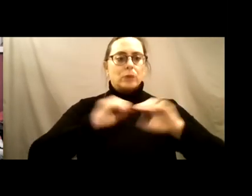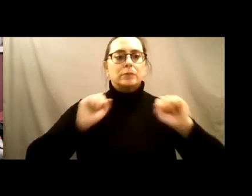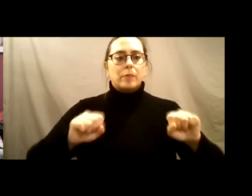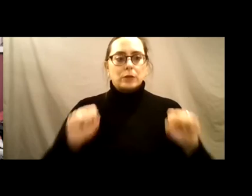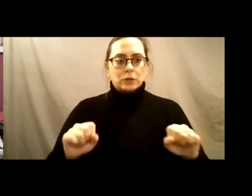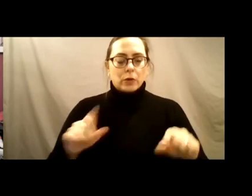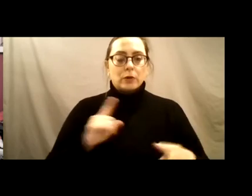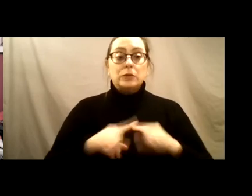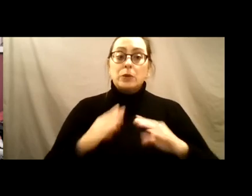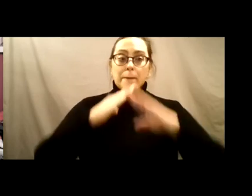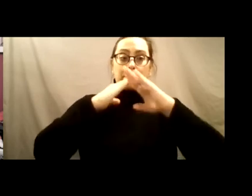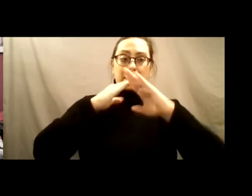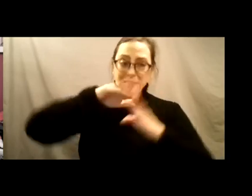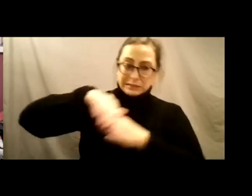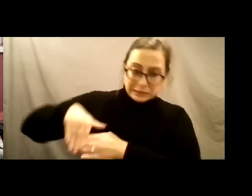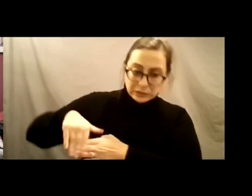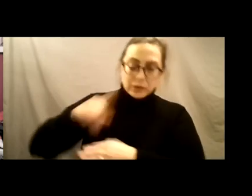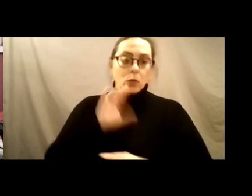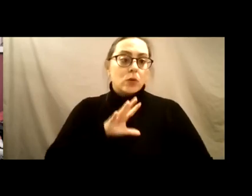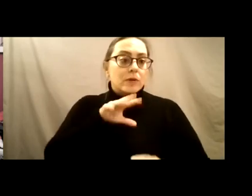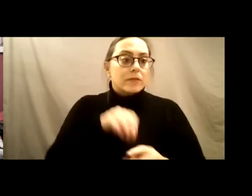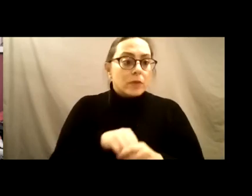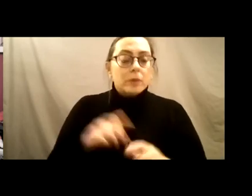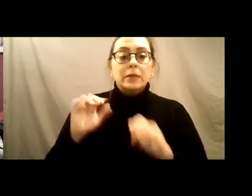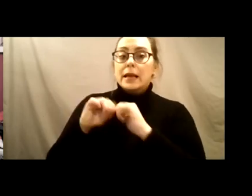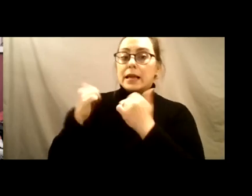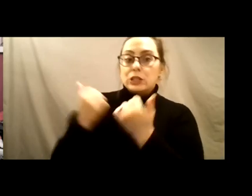Removing barriers to participation also gives agency to our